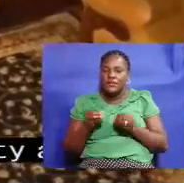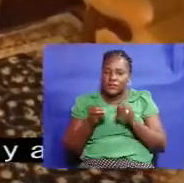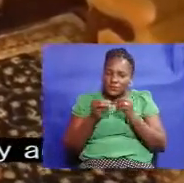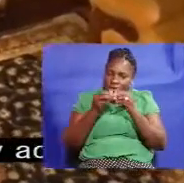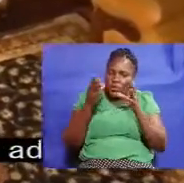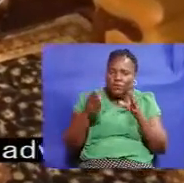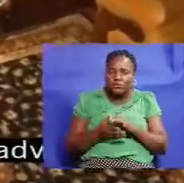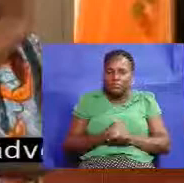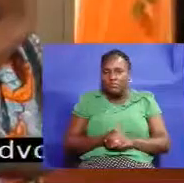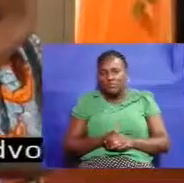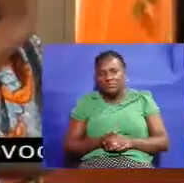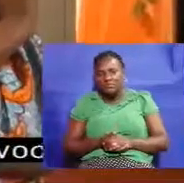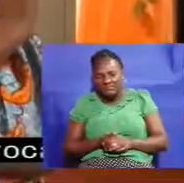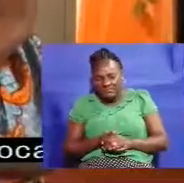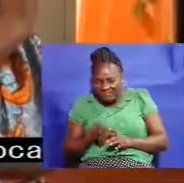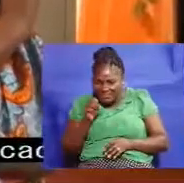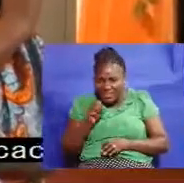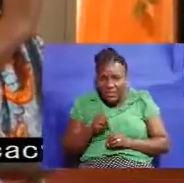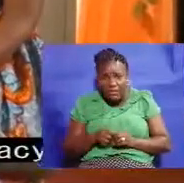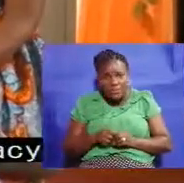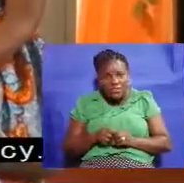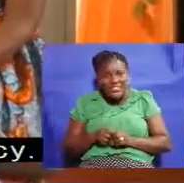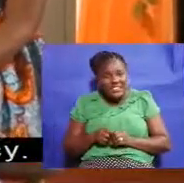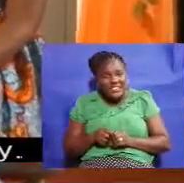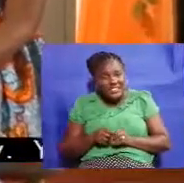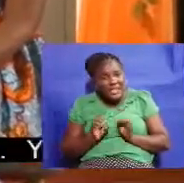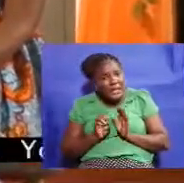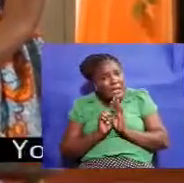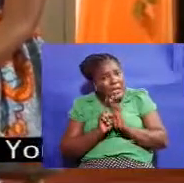cropper. As a cropper. Like?